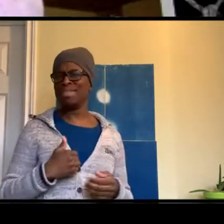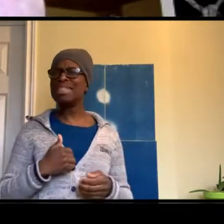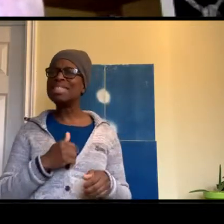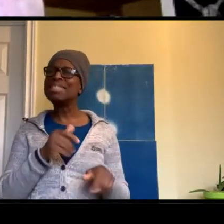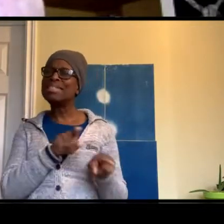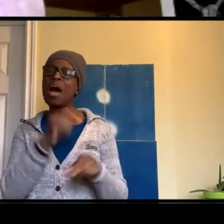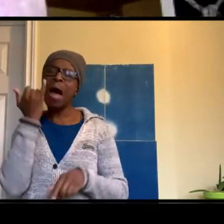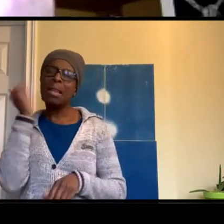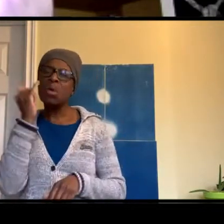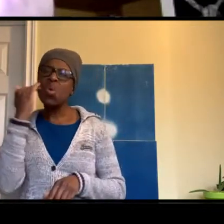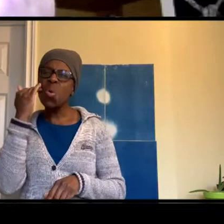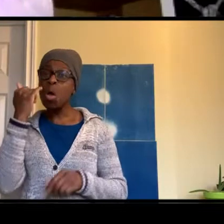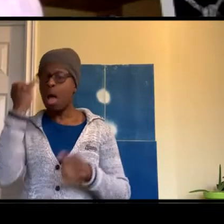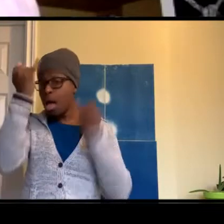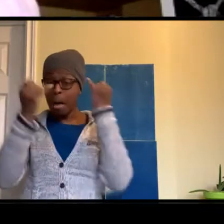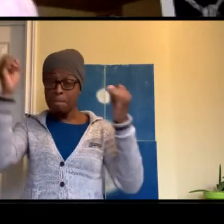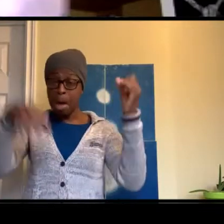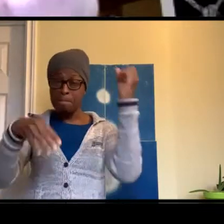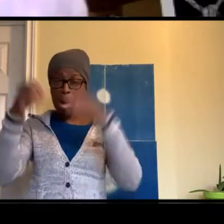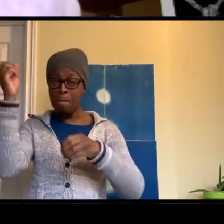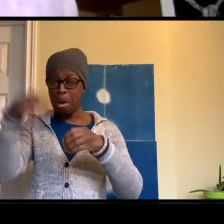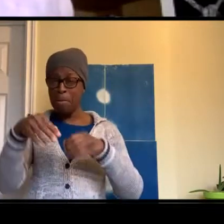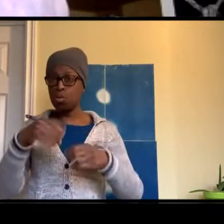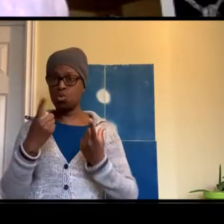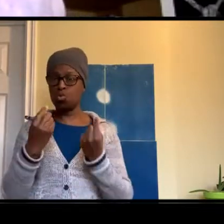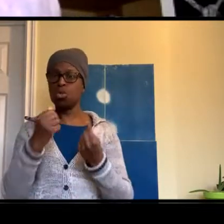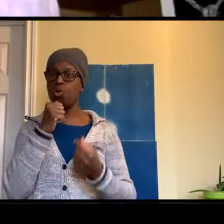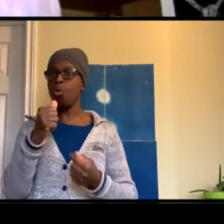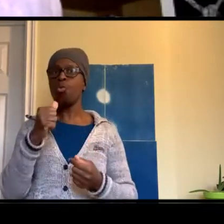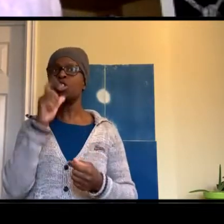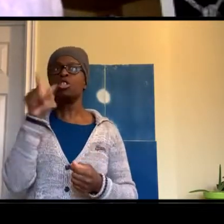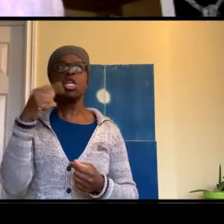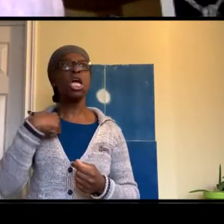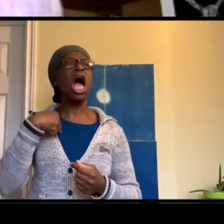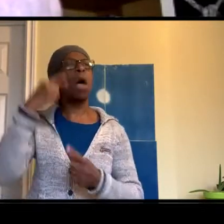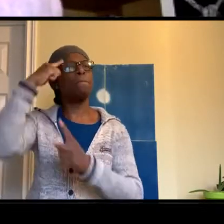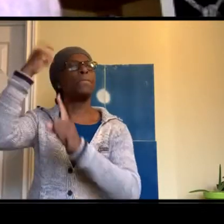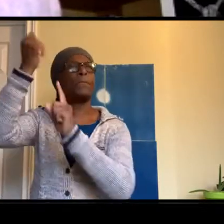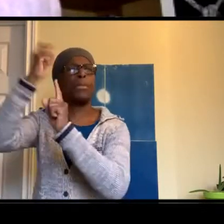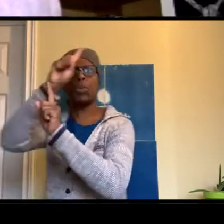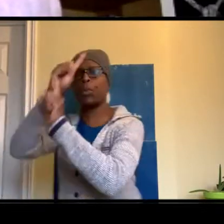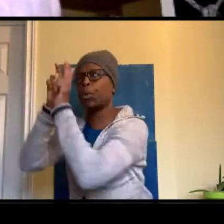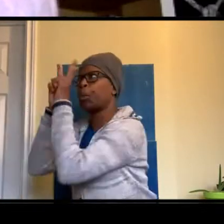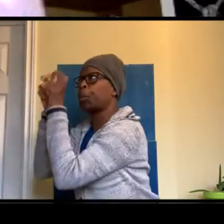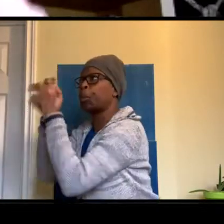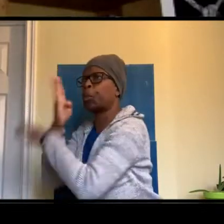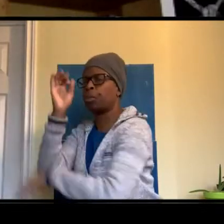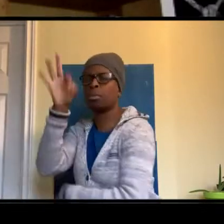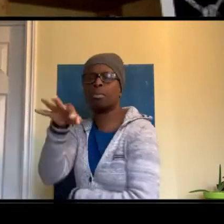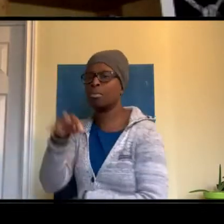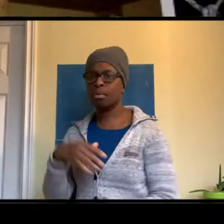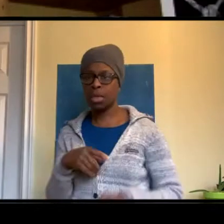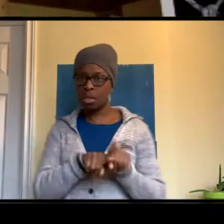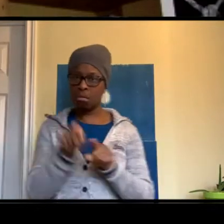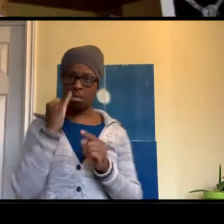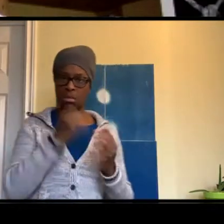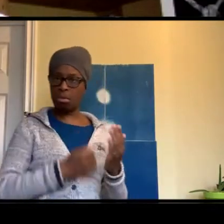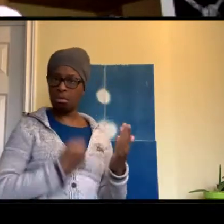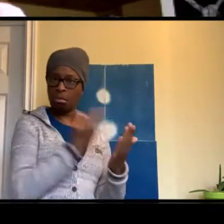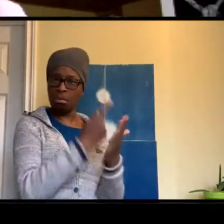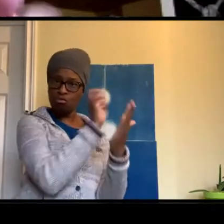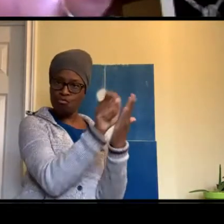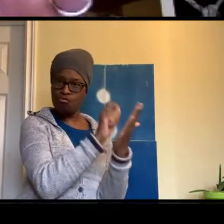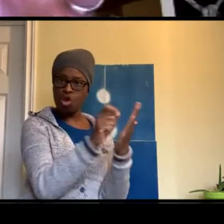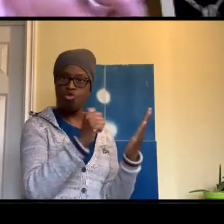things I like to do is set a timer and just say, okay, I'm going to write for 10 minutes and see what comes up. You had mentioned earlier,